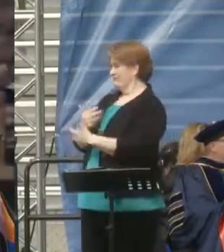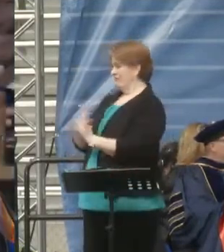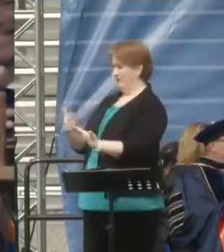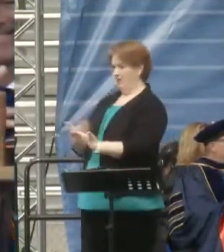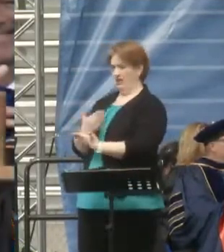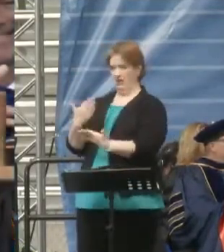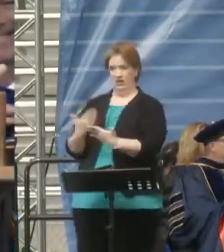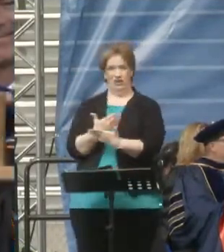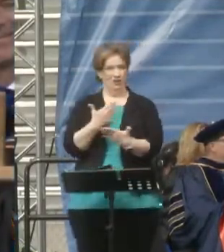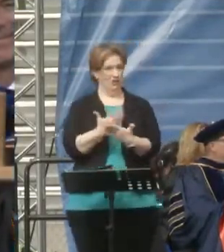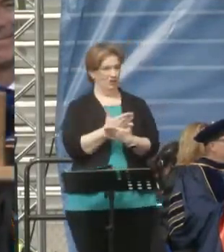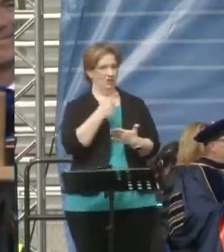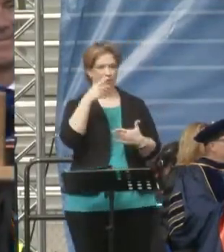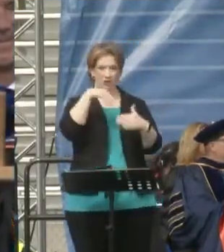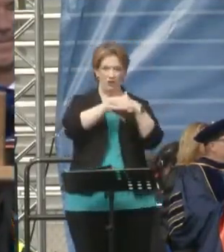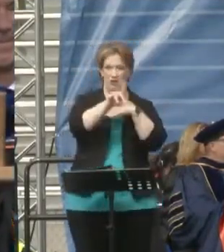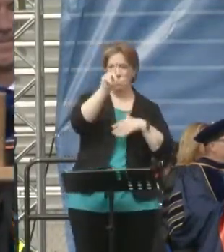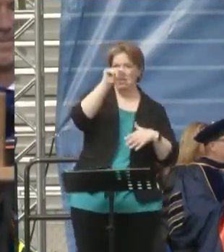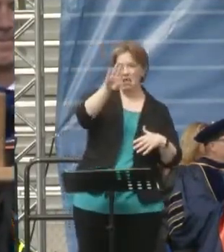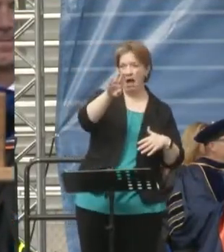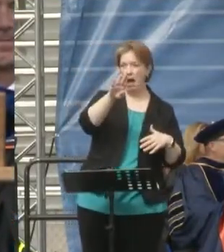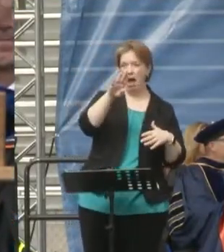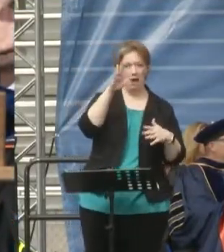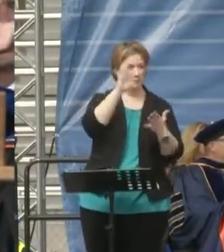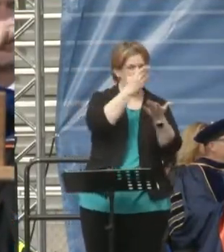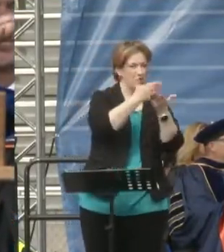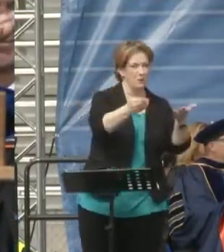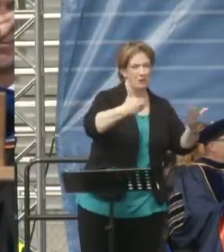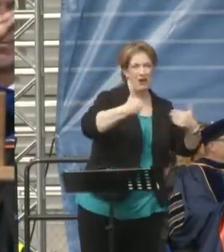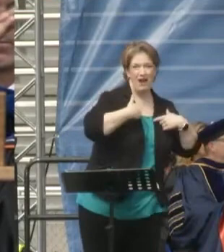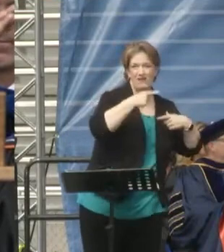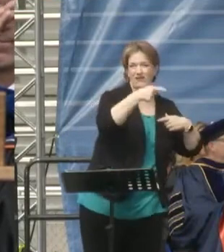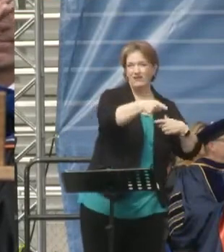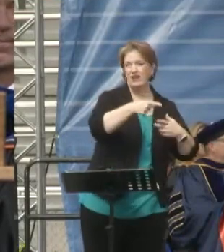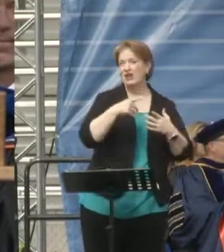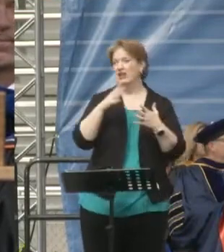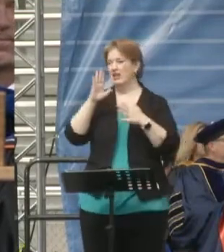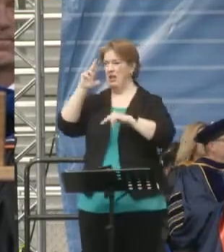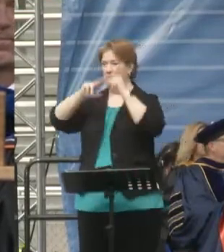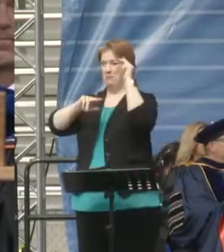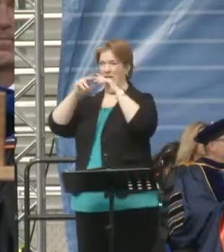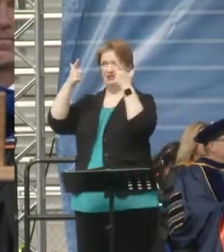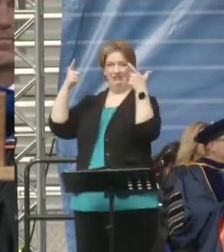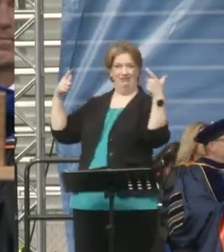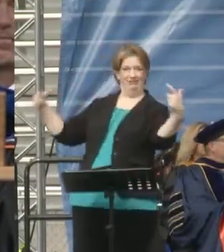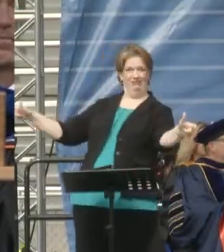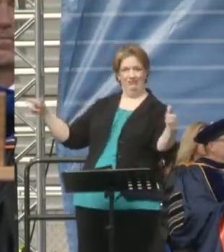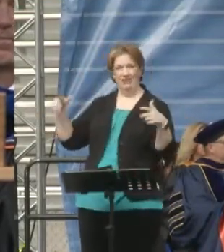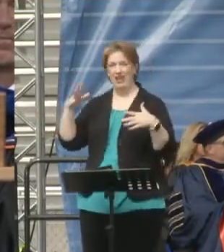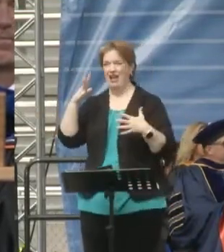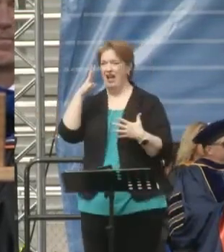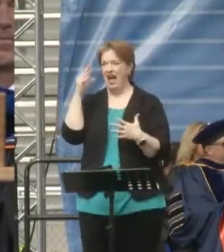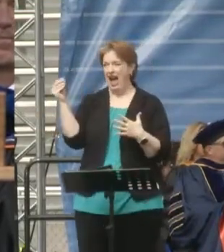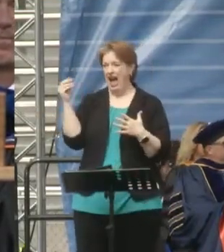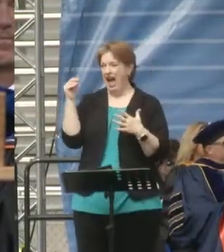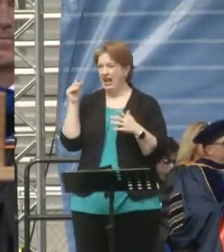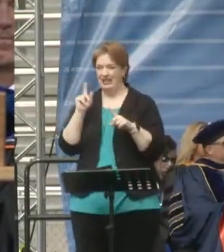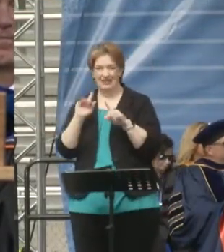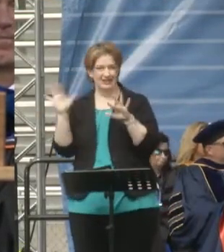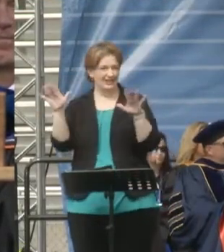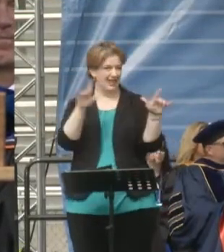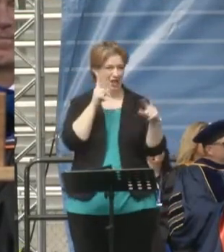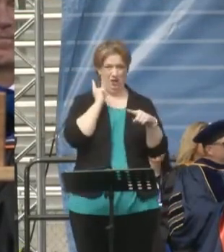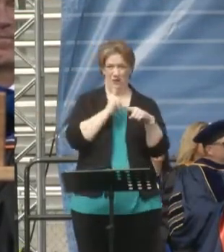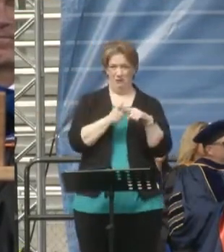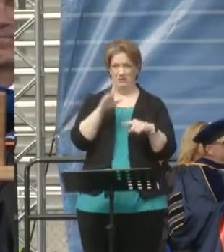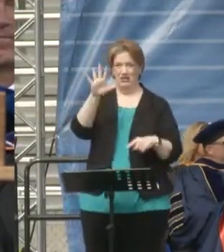equipment in our labs, the classroom sizes, layout of the buildings, and of course, coming from India, the American